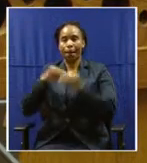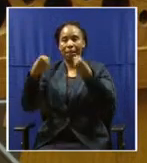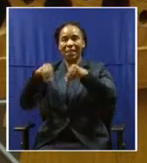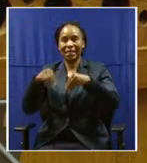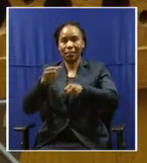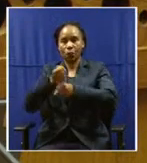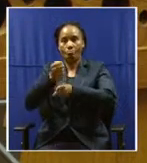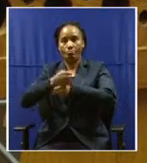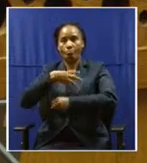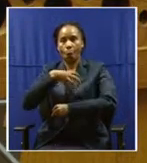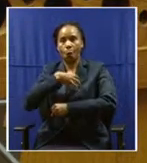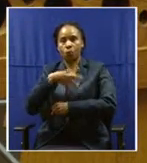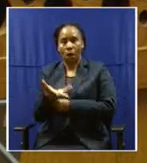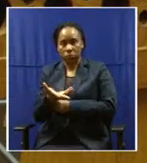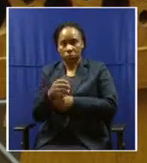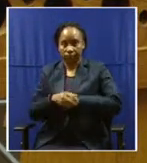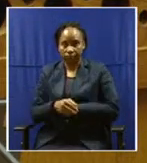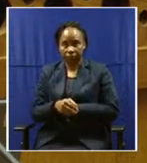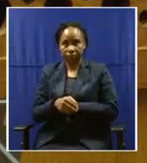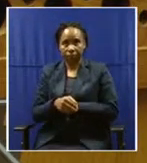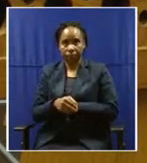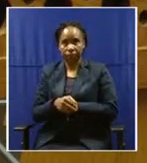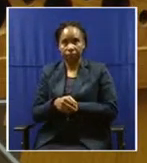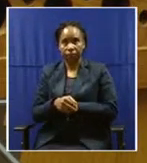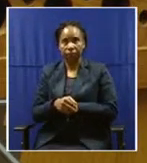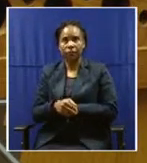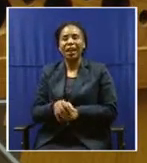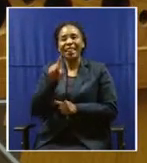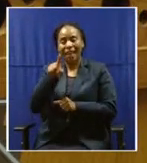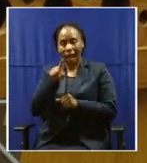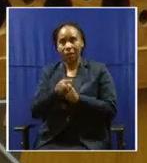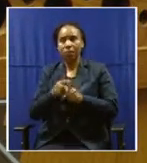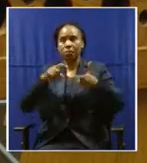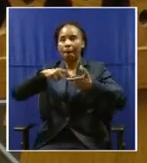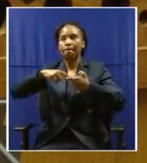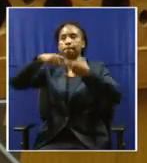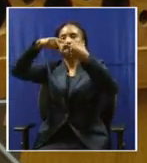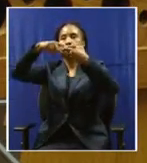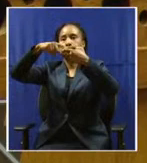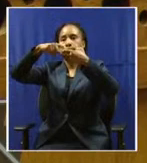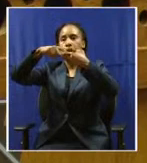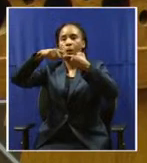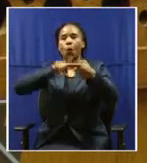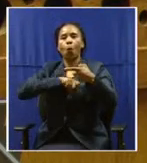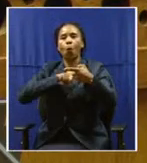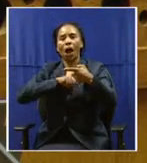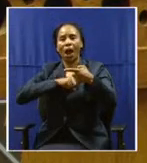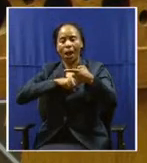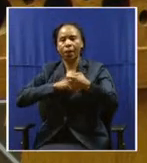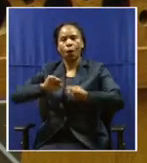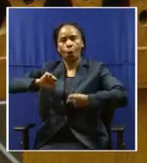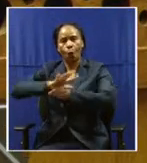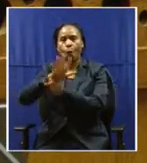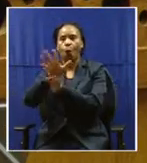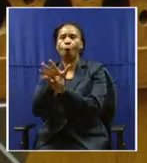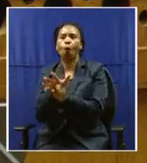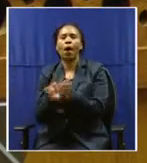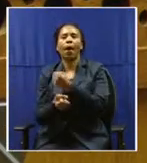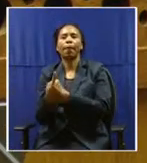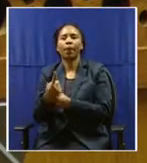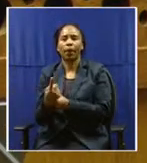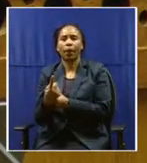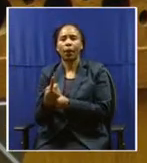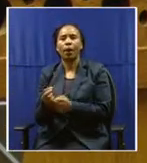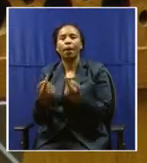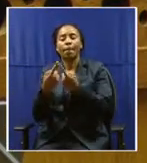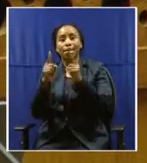days. While the program had to be put on hold due to the coronavirus, it